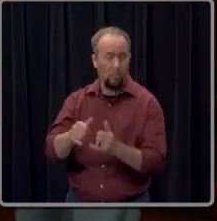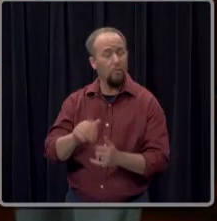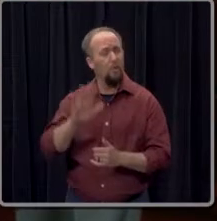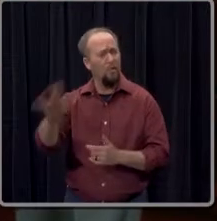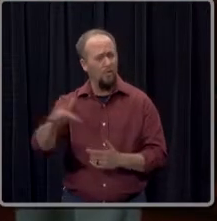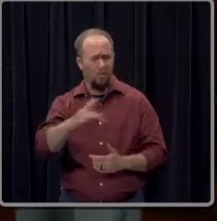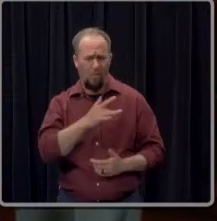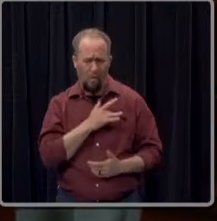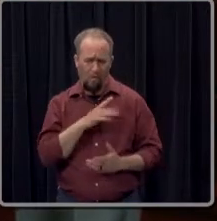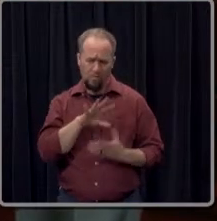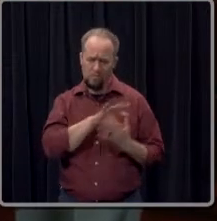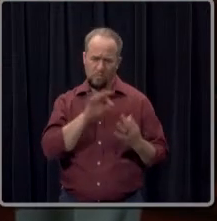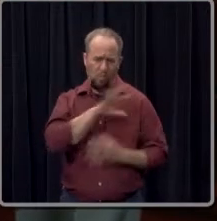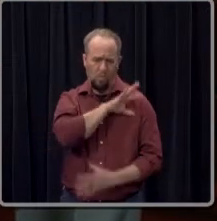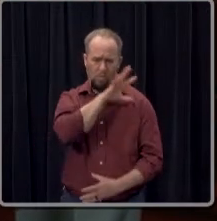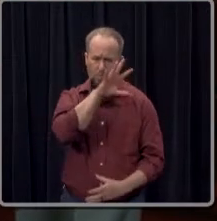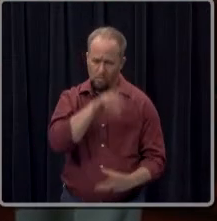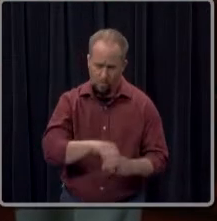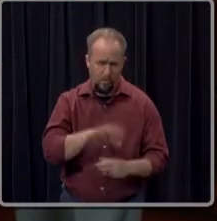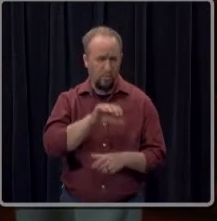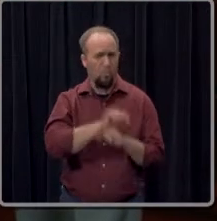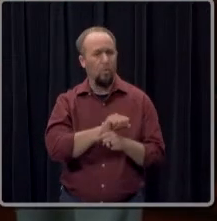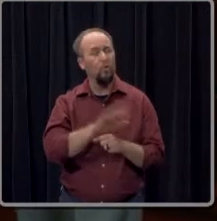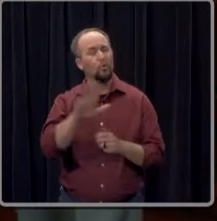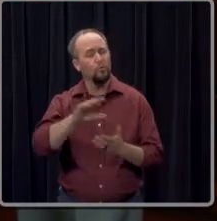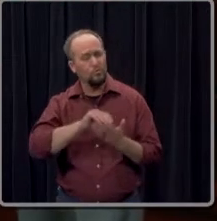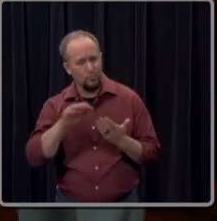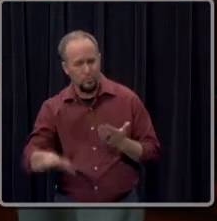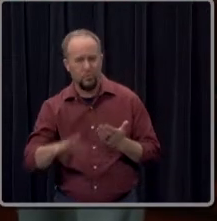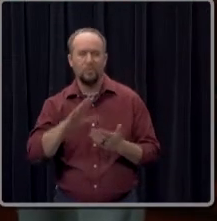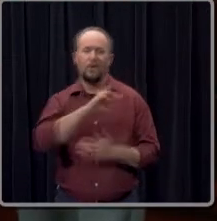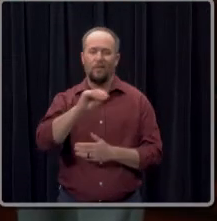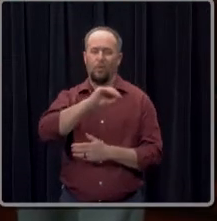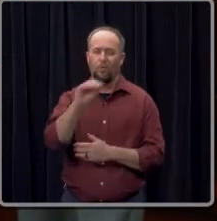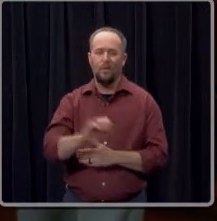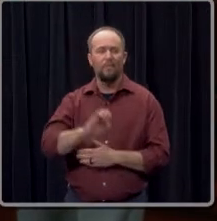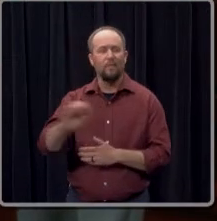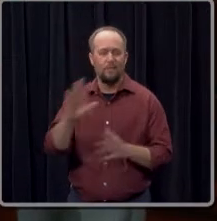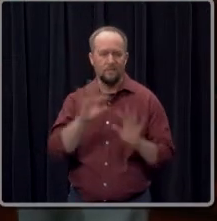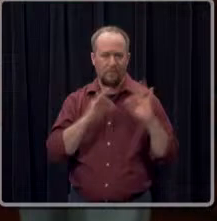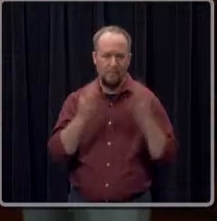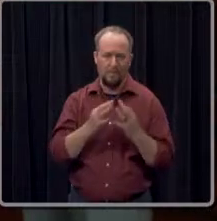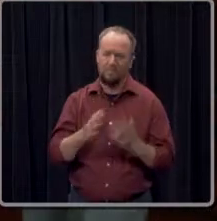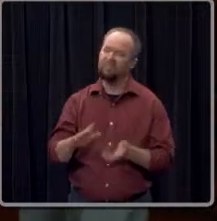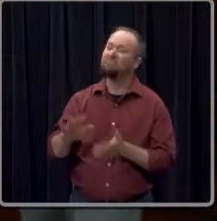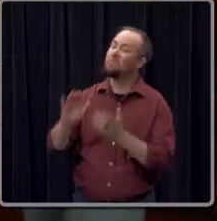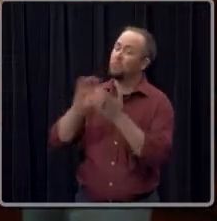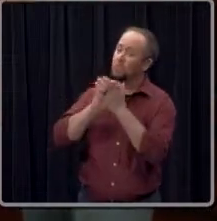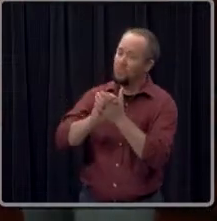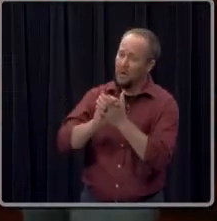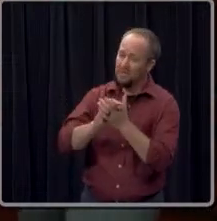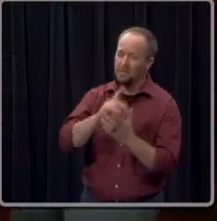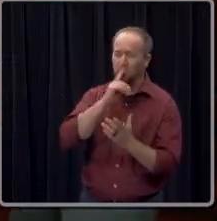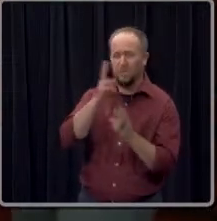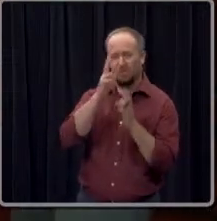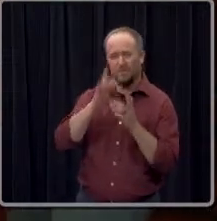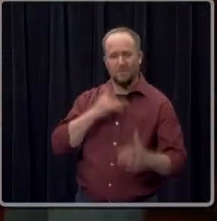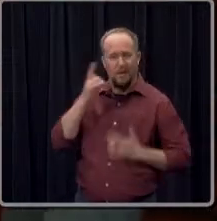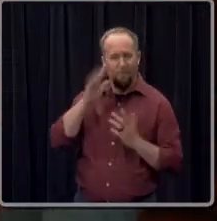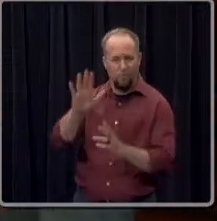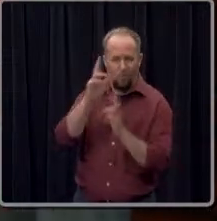her students, and the Olathe East family." Congratulations, Laura. We are truly excited for your honor.